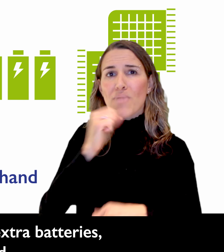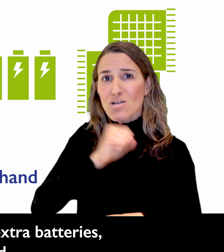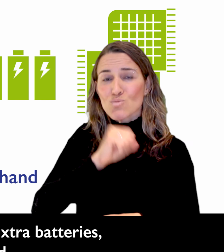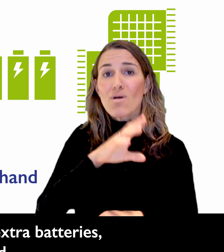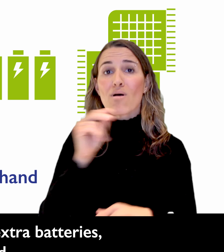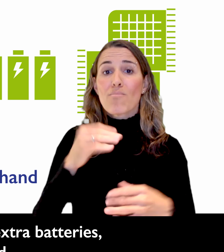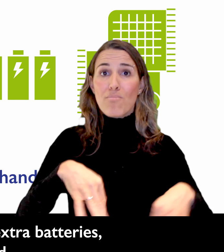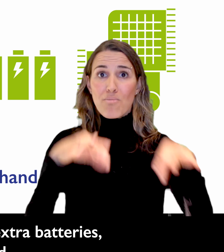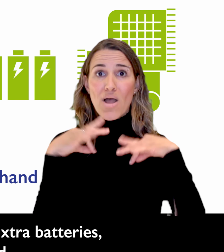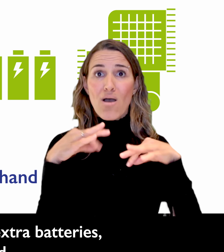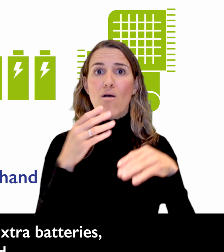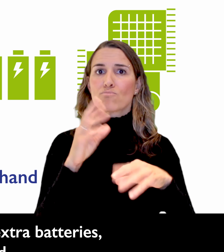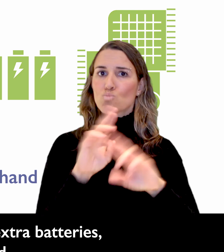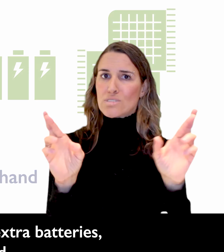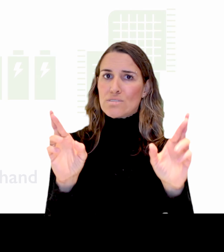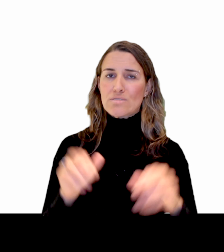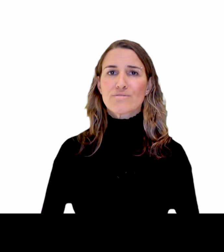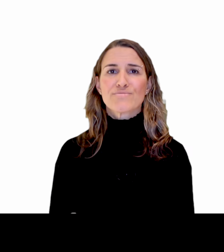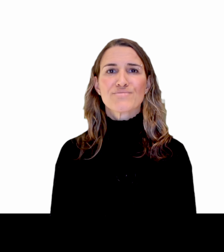warm blankets on hand.